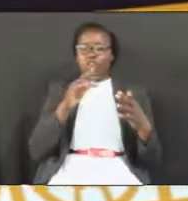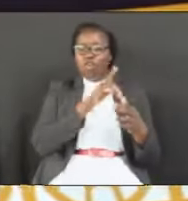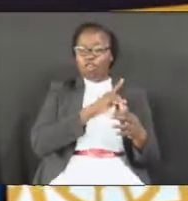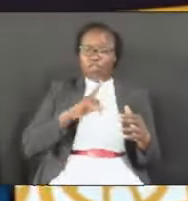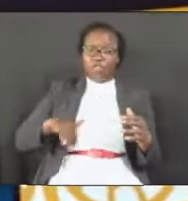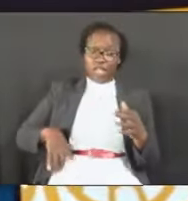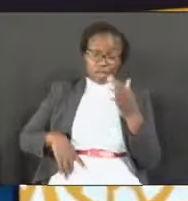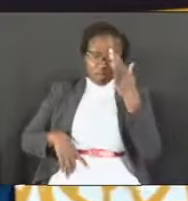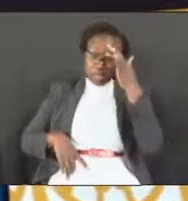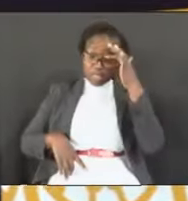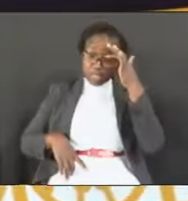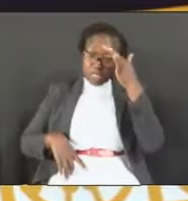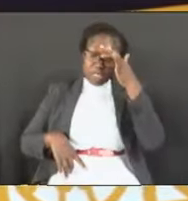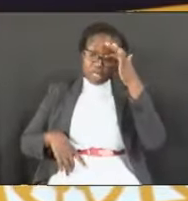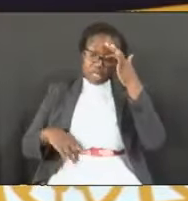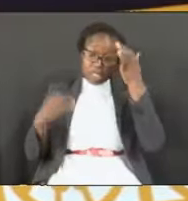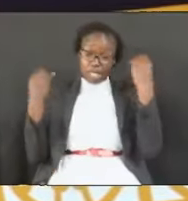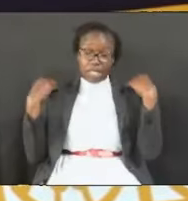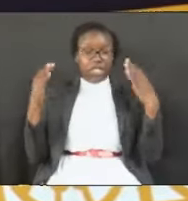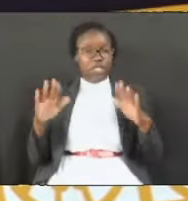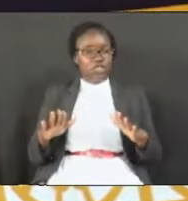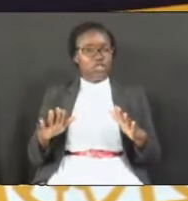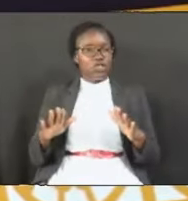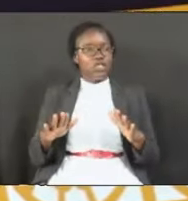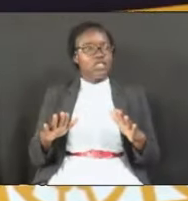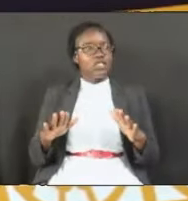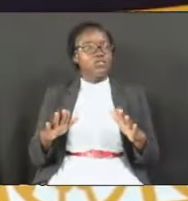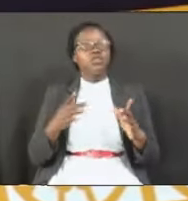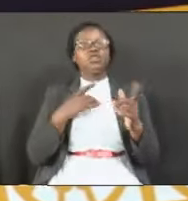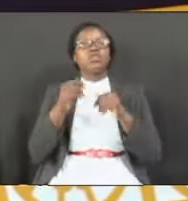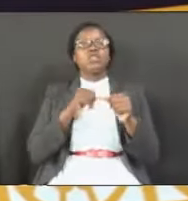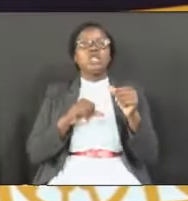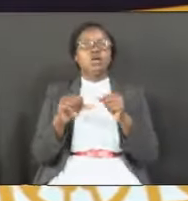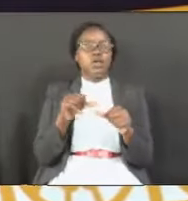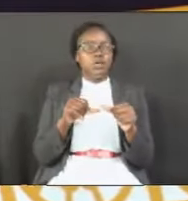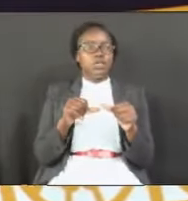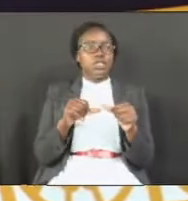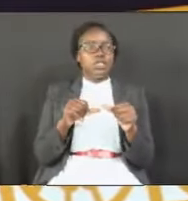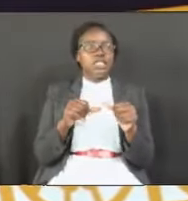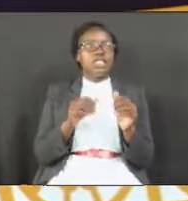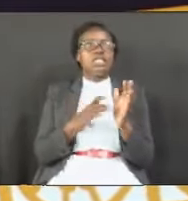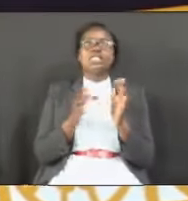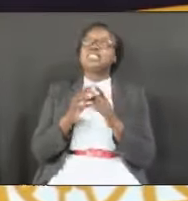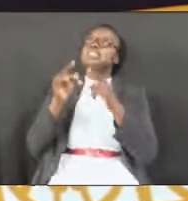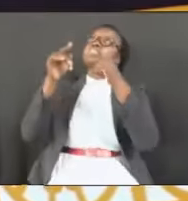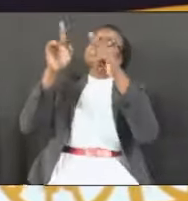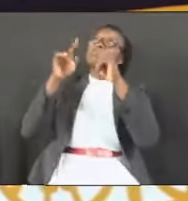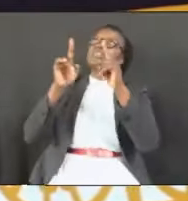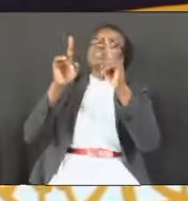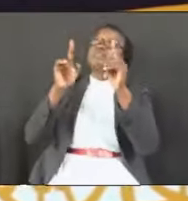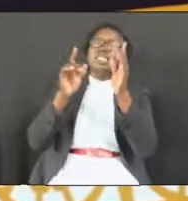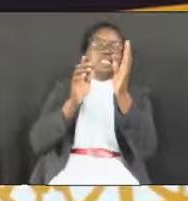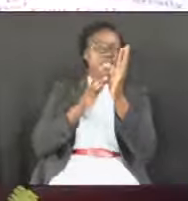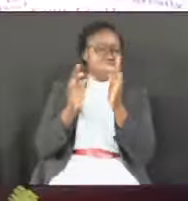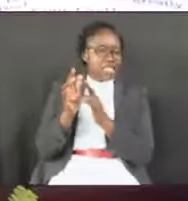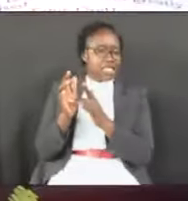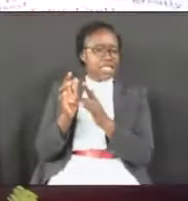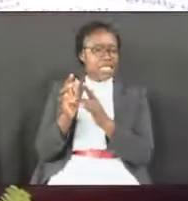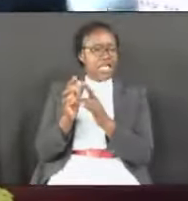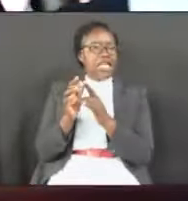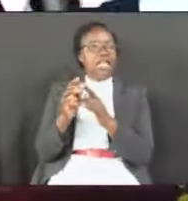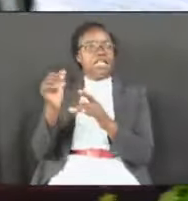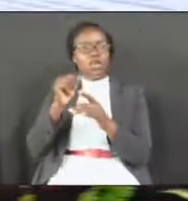we are not talking about the angels or any of the angels. We are talking about Jesus himself. Jesus in the Old Testament